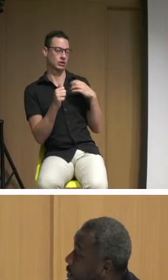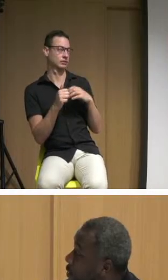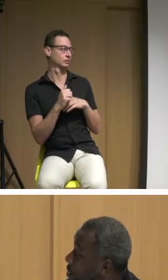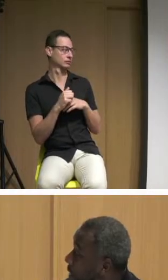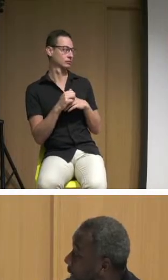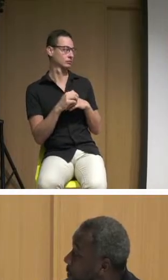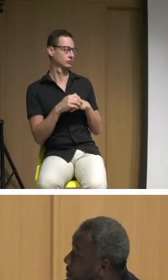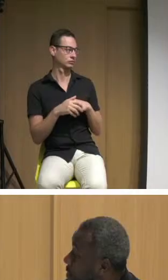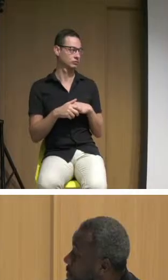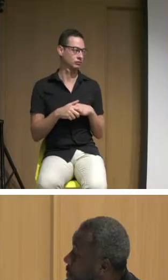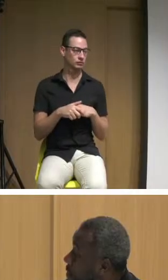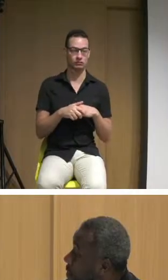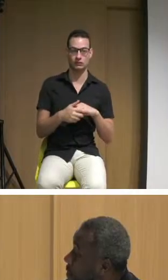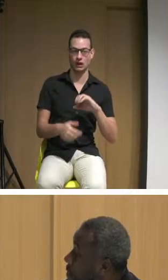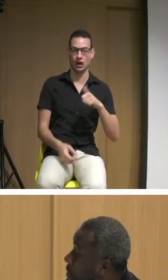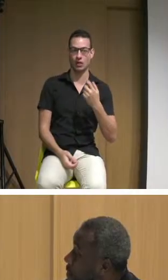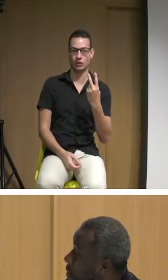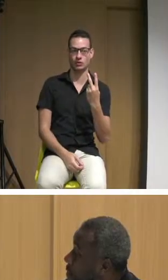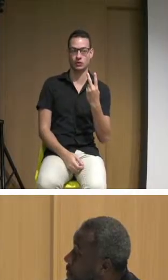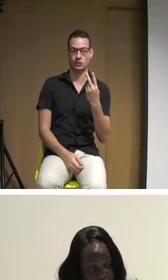2 roles unanimous, though?